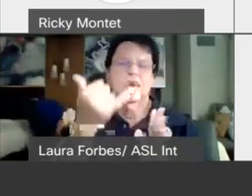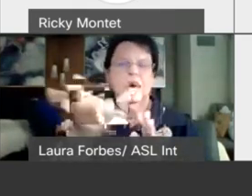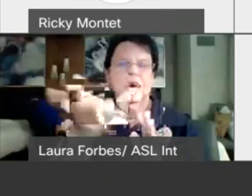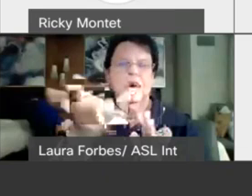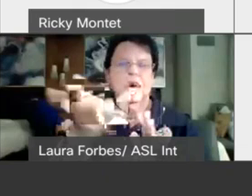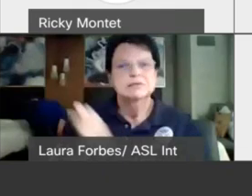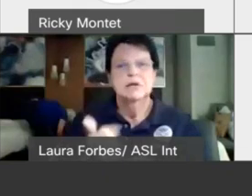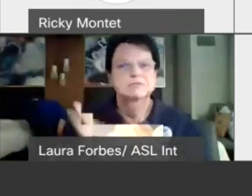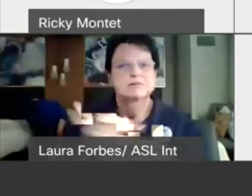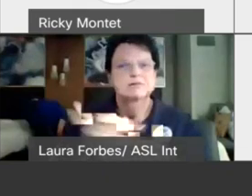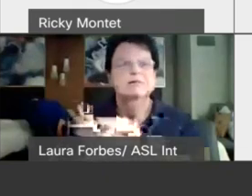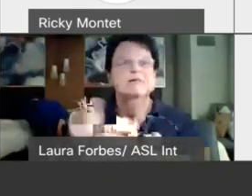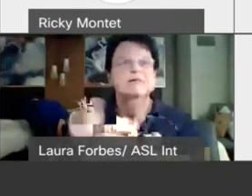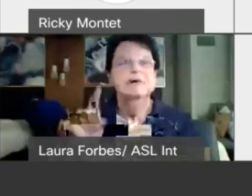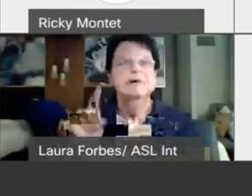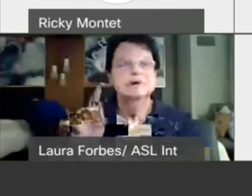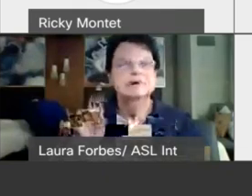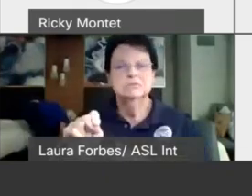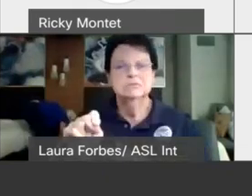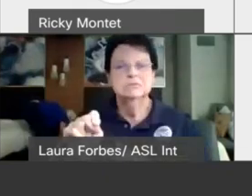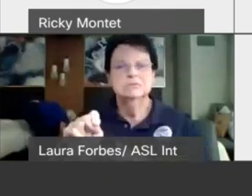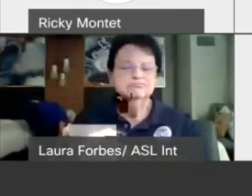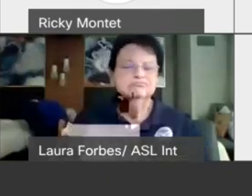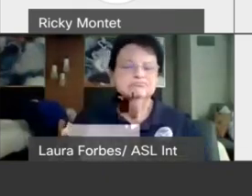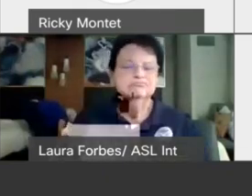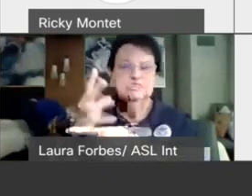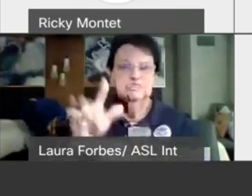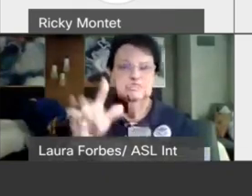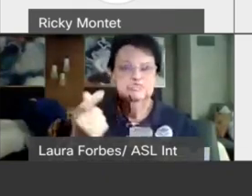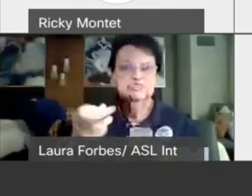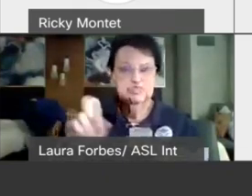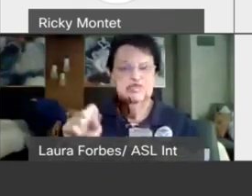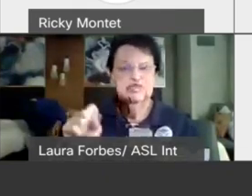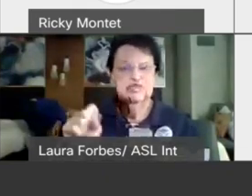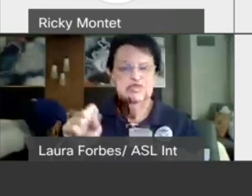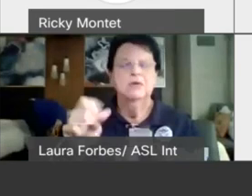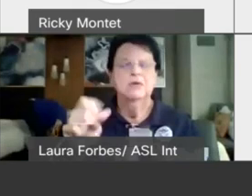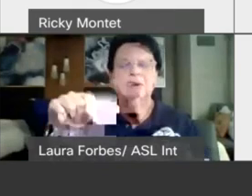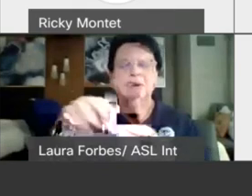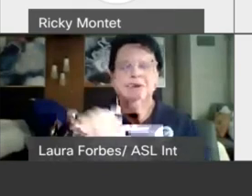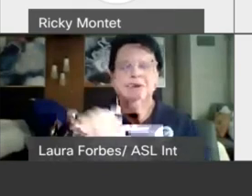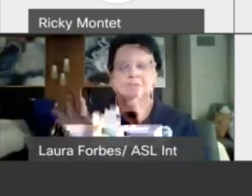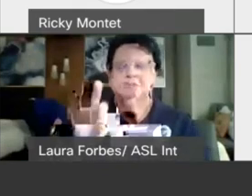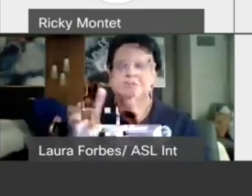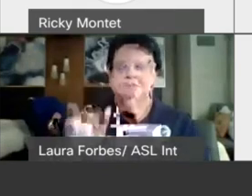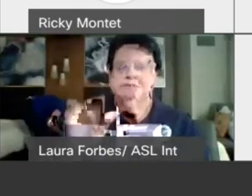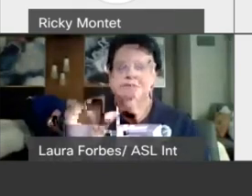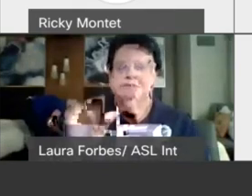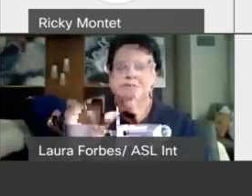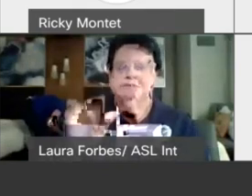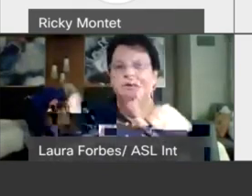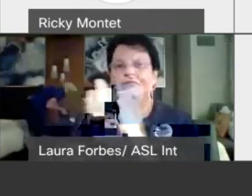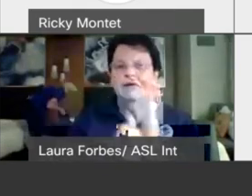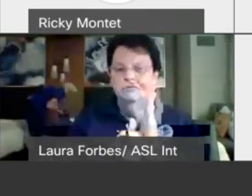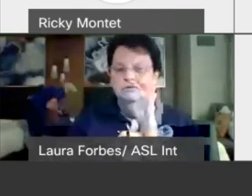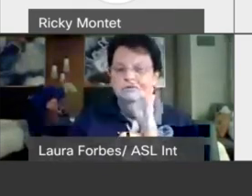an online account, and they can upload their generator receipts directly into their FEMA online account.